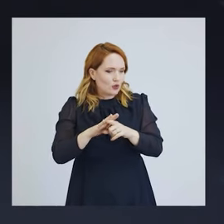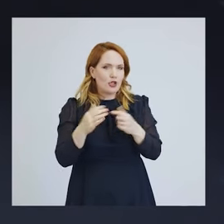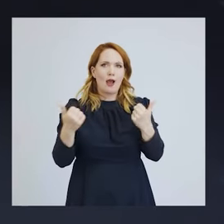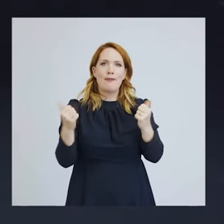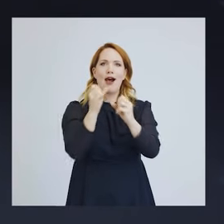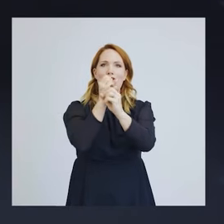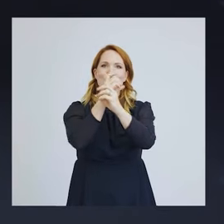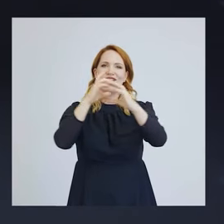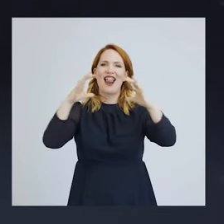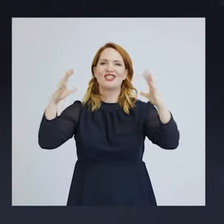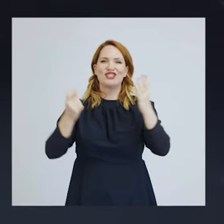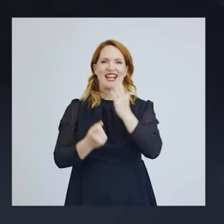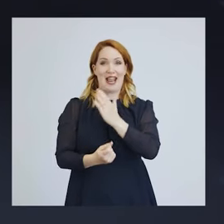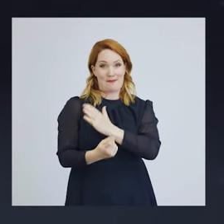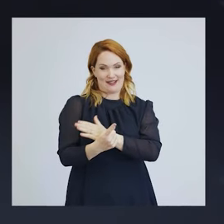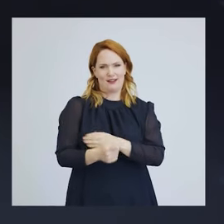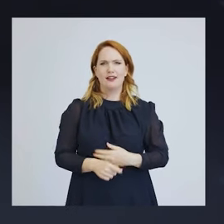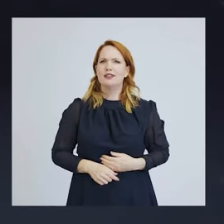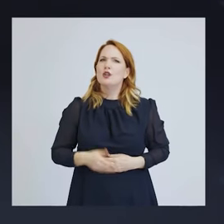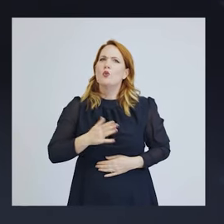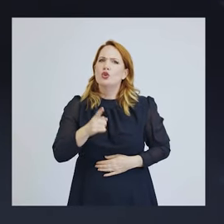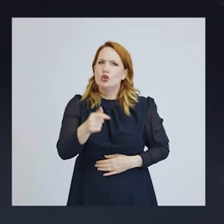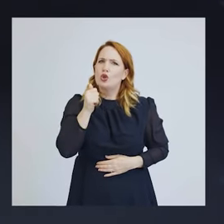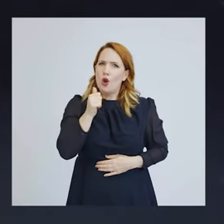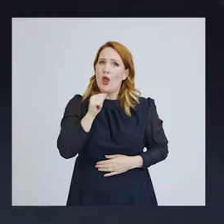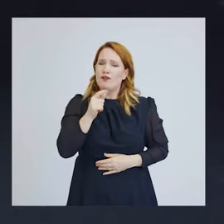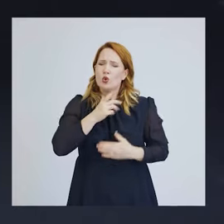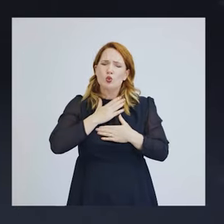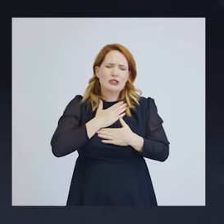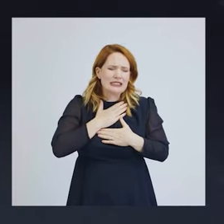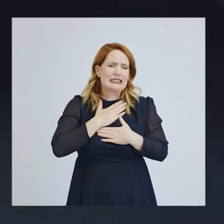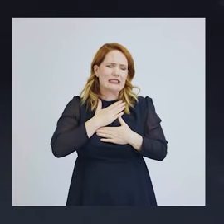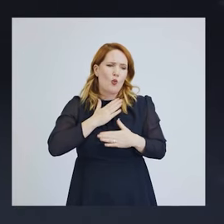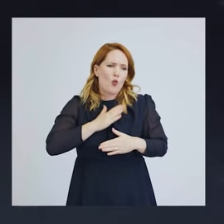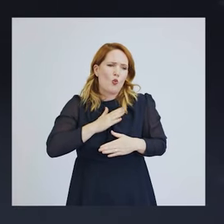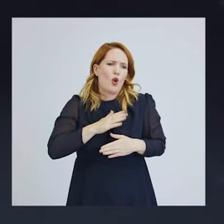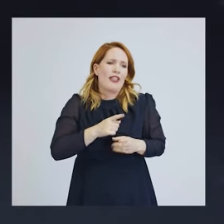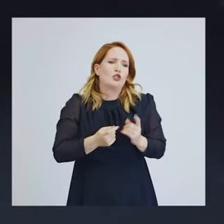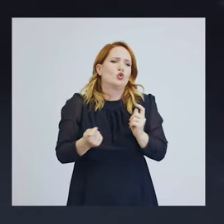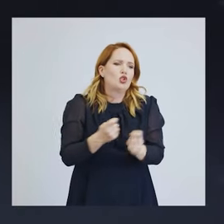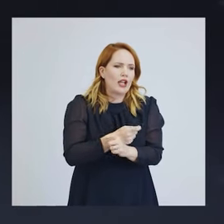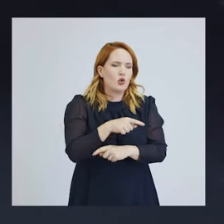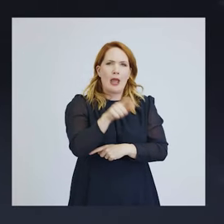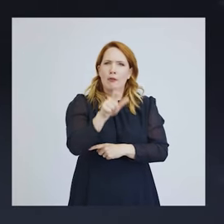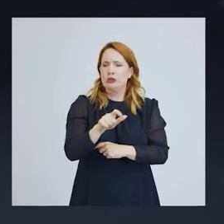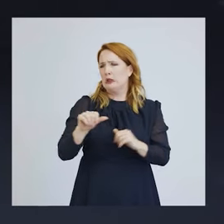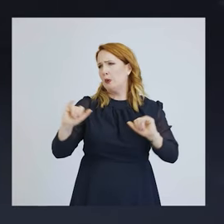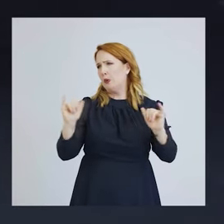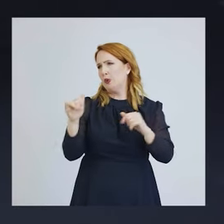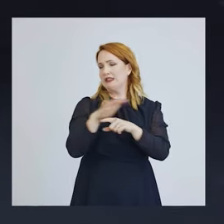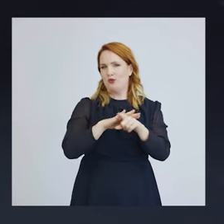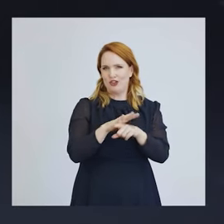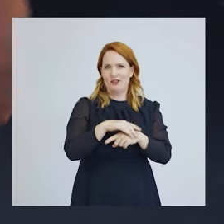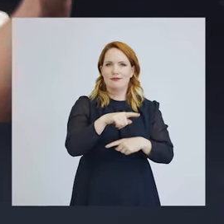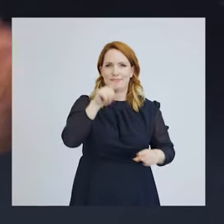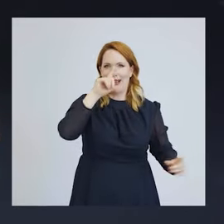those that are praying for loved ones that haven't come to know Jesus, don't be worried when there's desperation, because God allows our